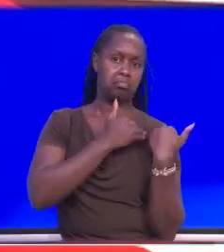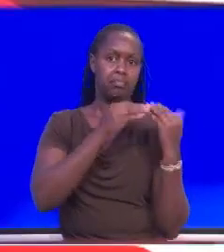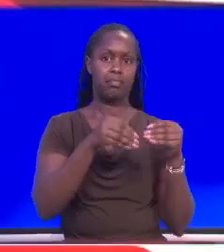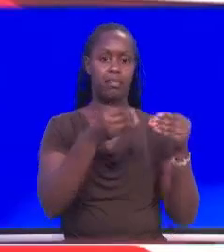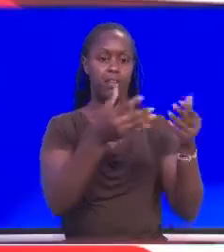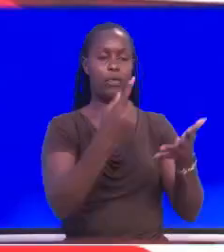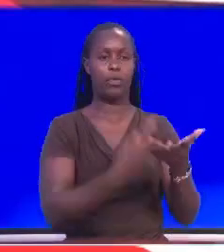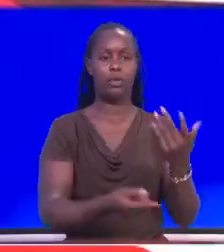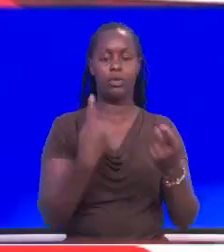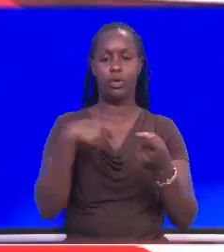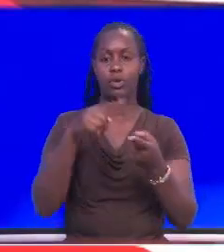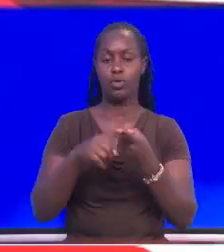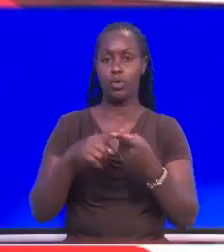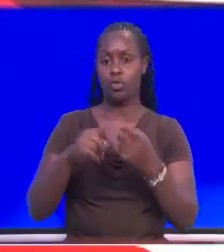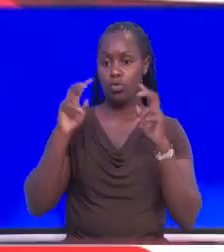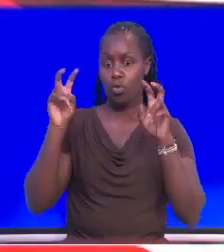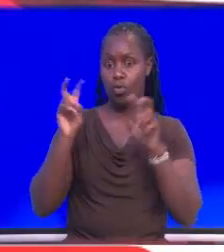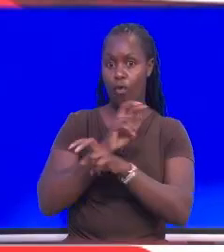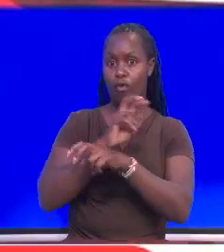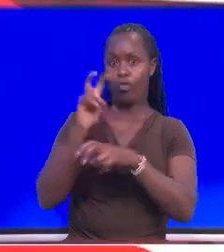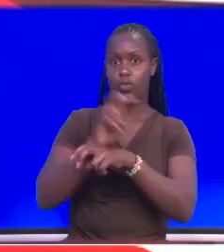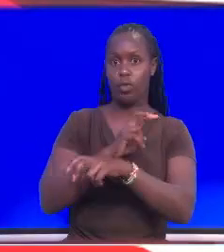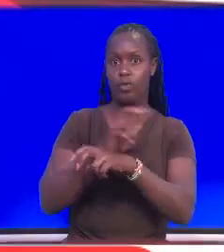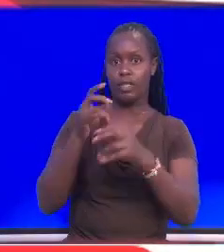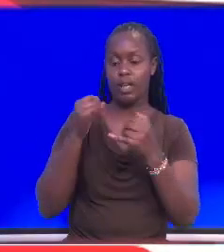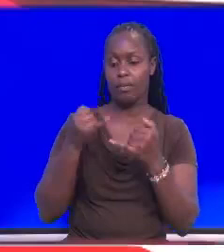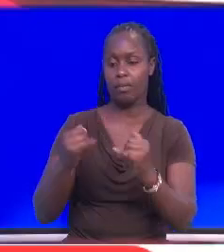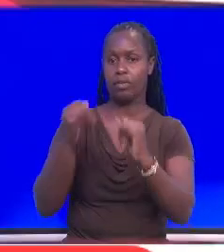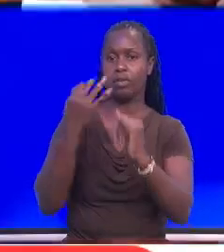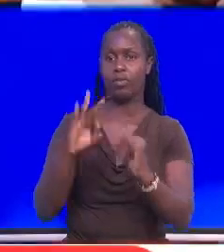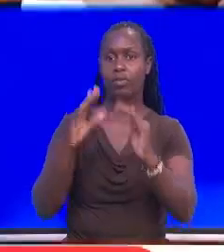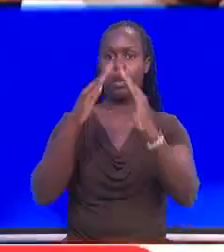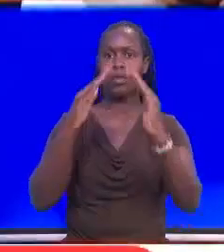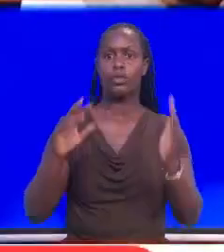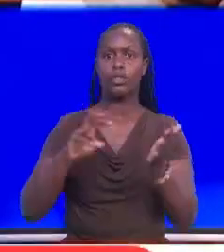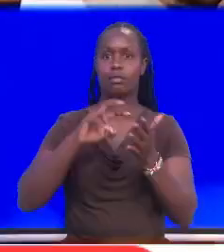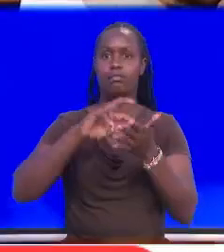the implementation of the affordable housing project.